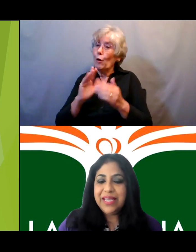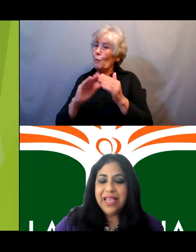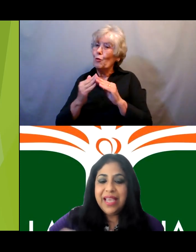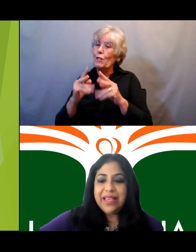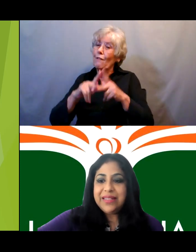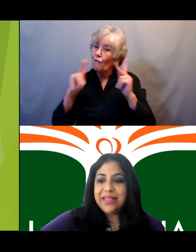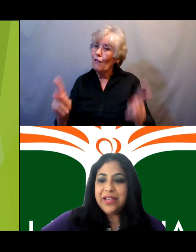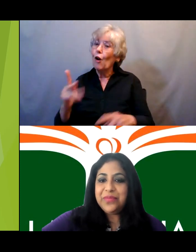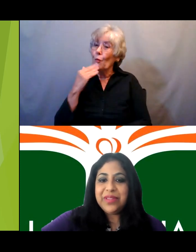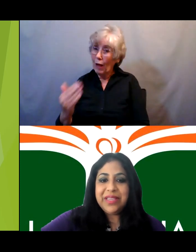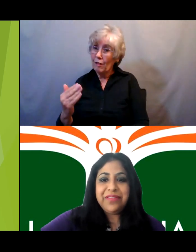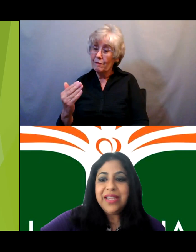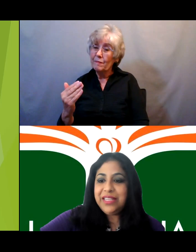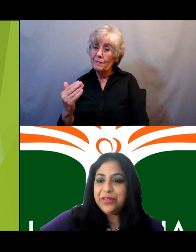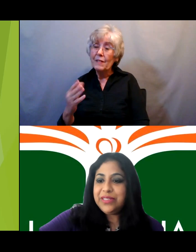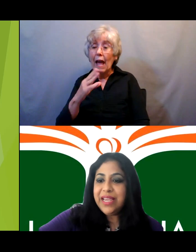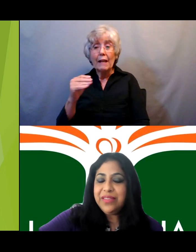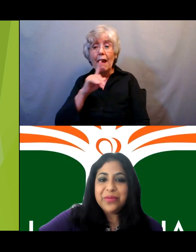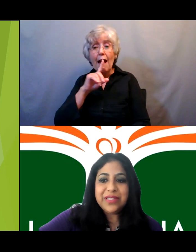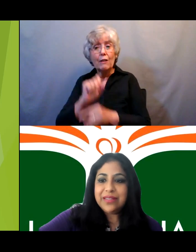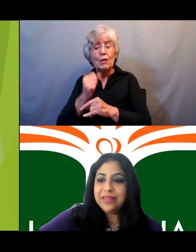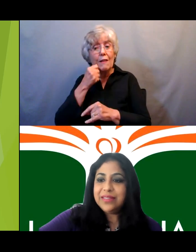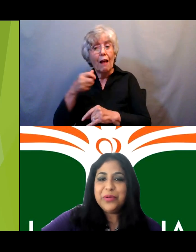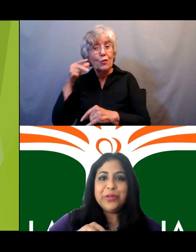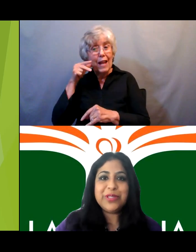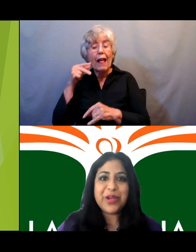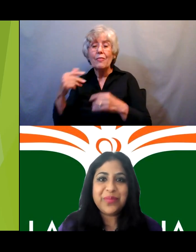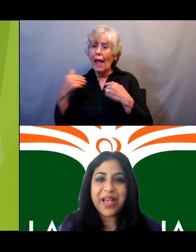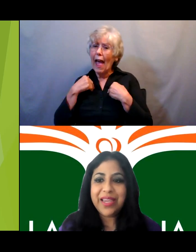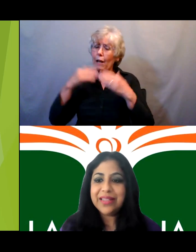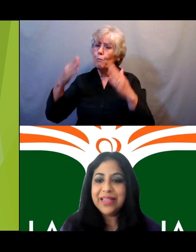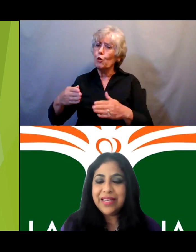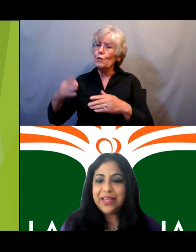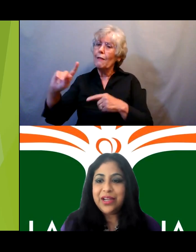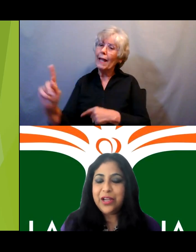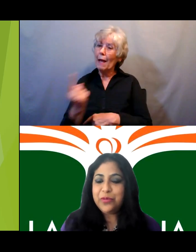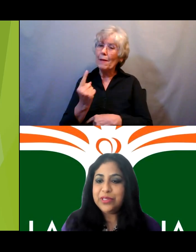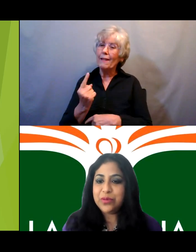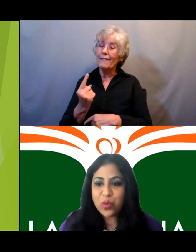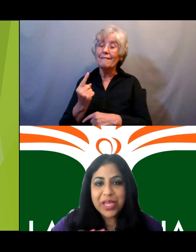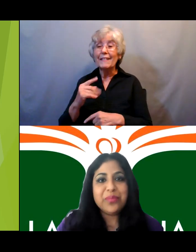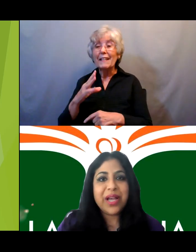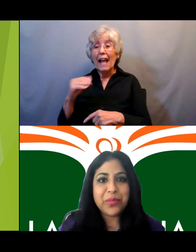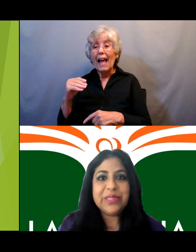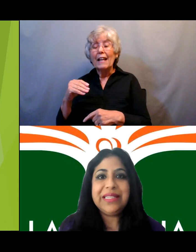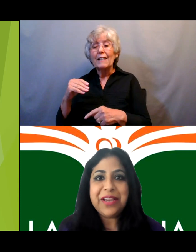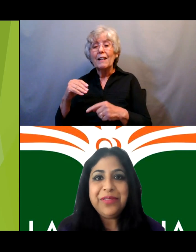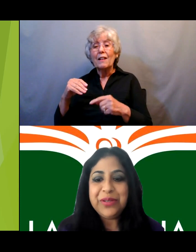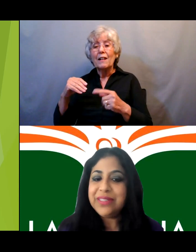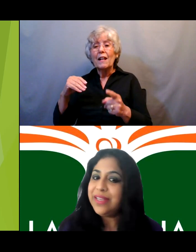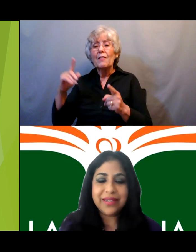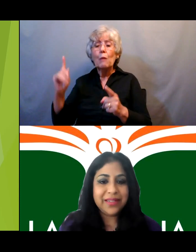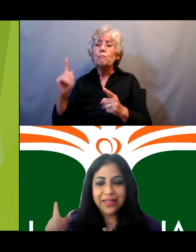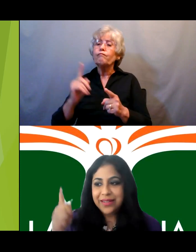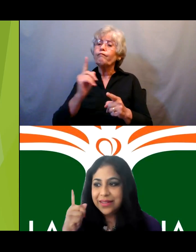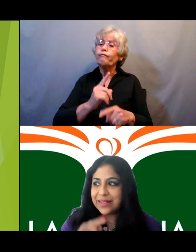well. And in fact, the other day, there was someone who stopped by and was walking by Mosine Avenue